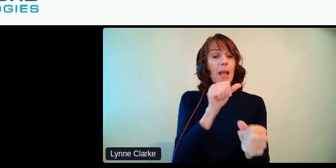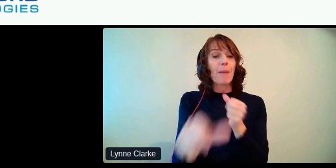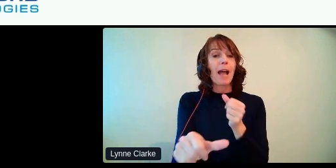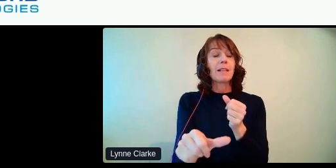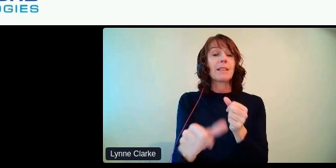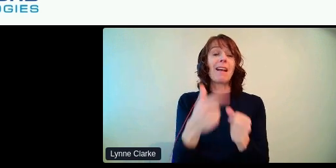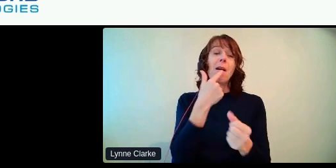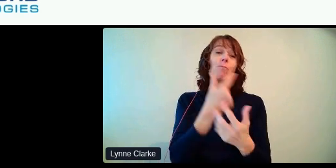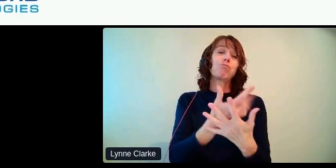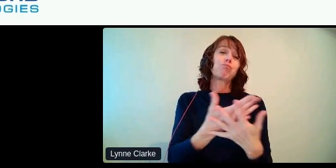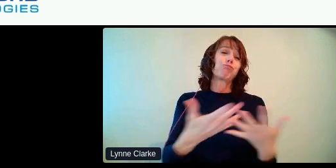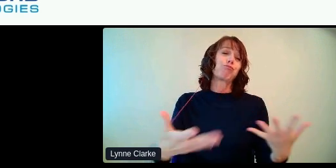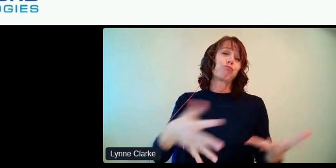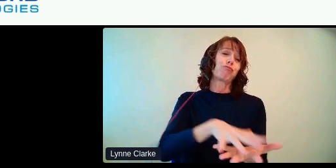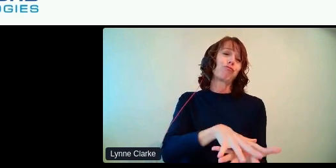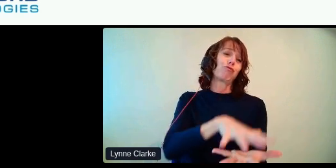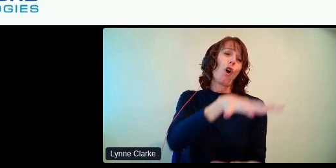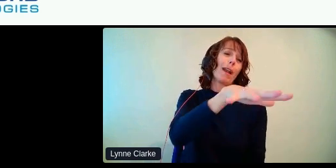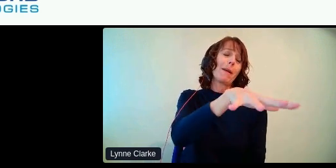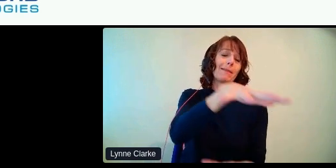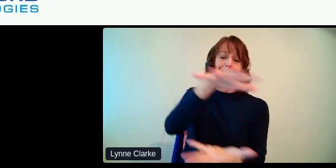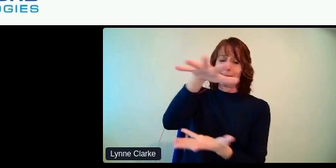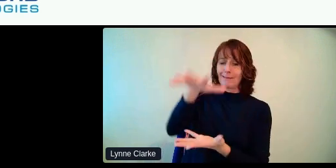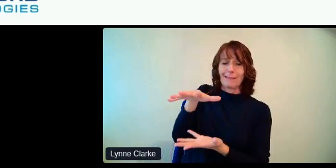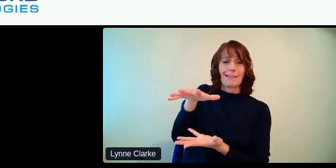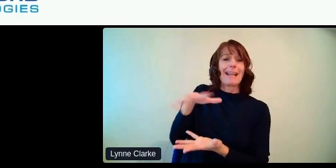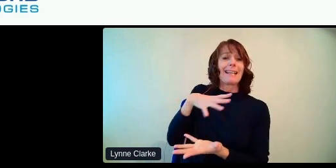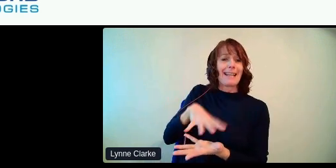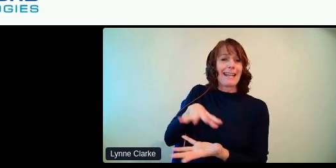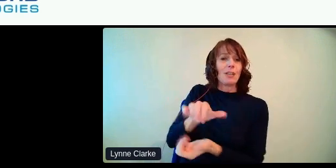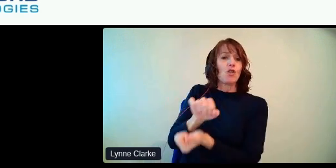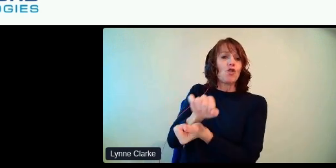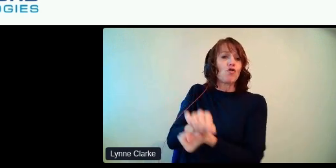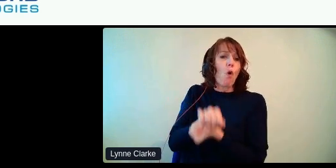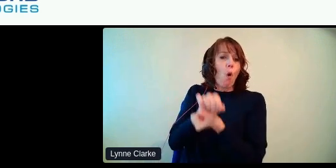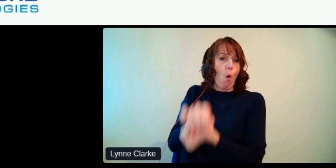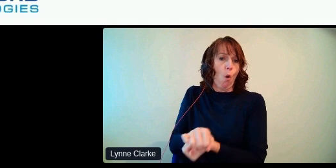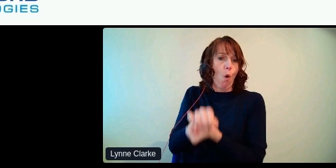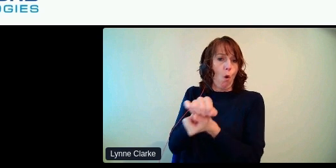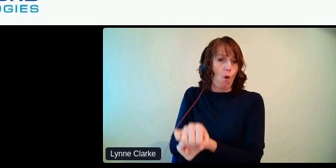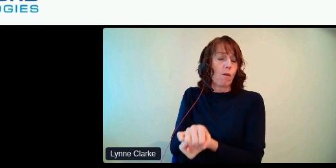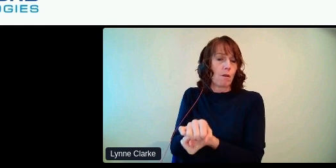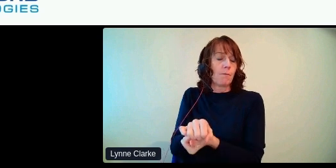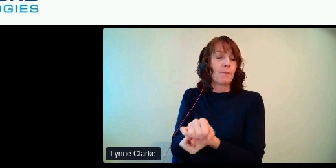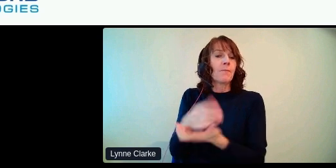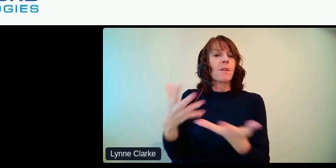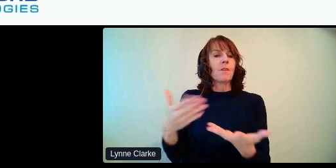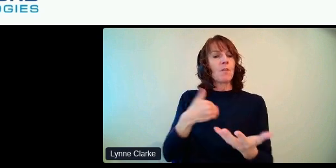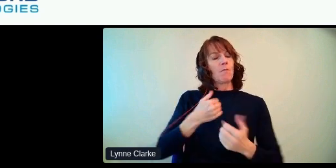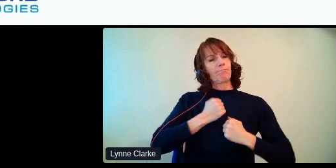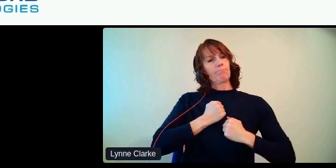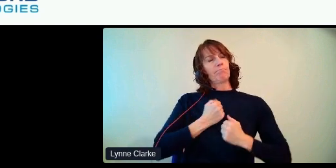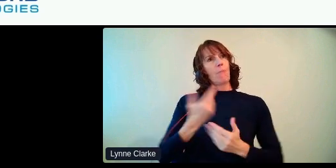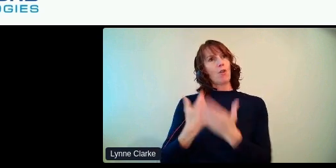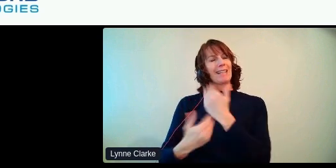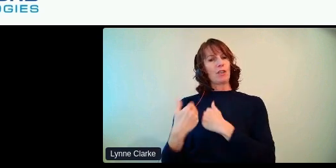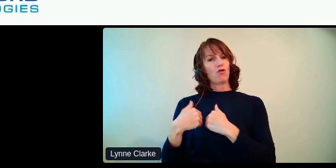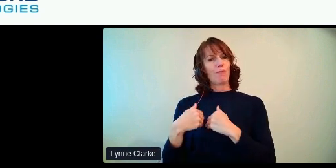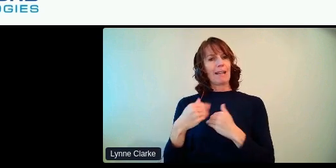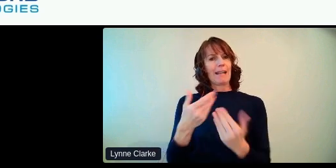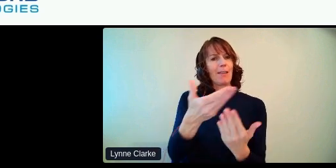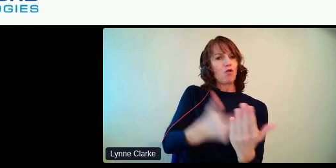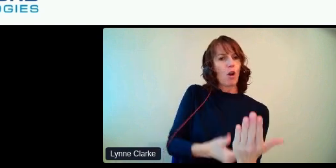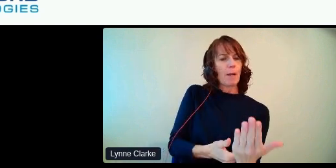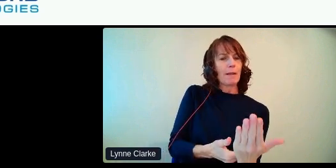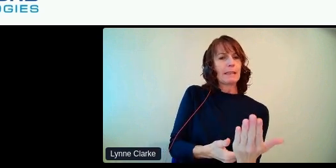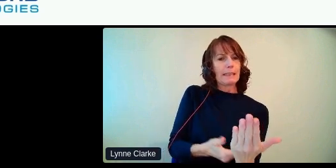of documents for archive storage and things like that. So that's really our history in the document business. And we